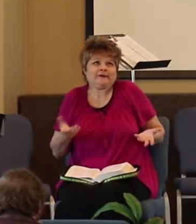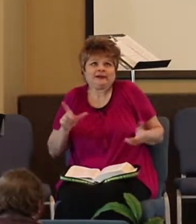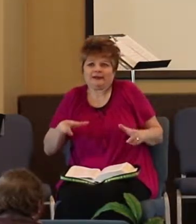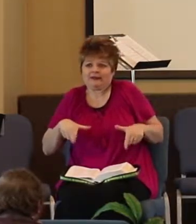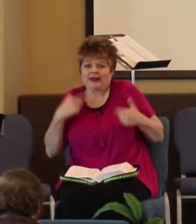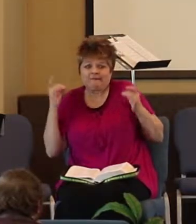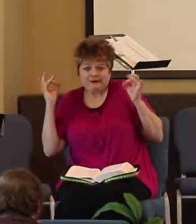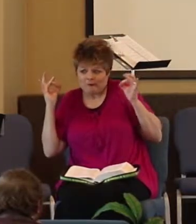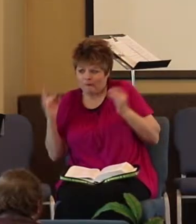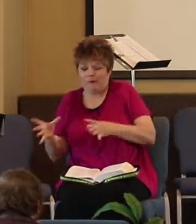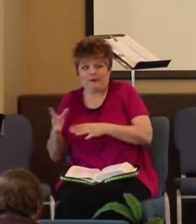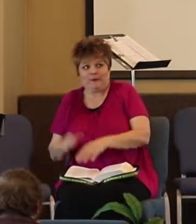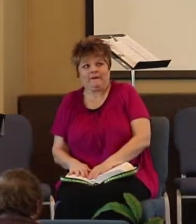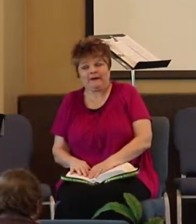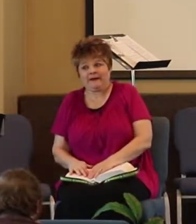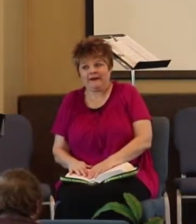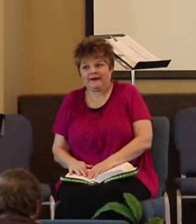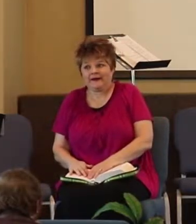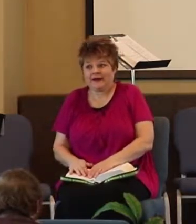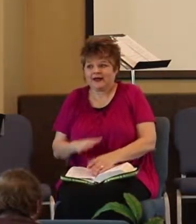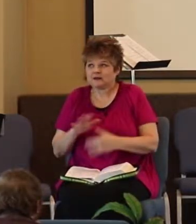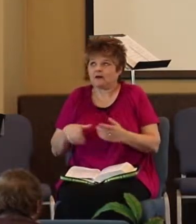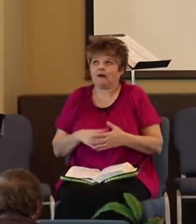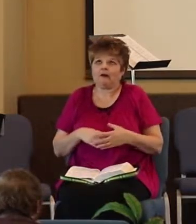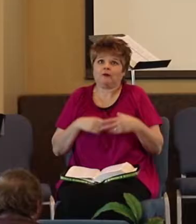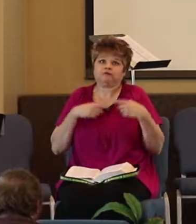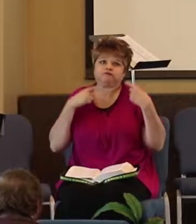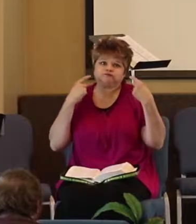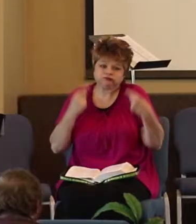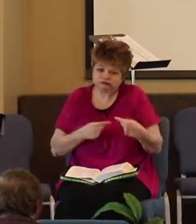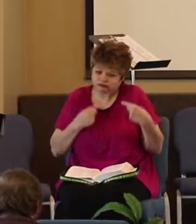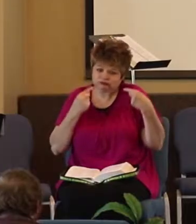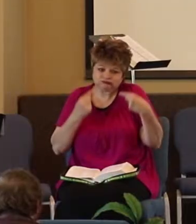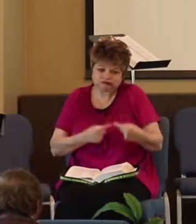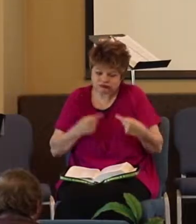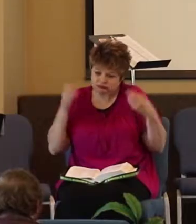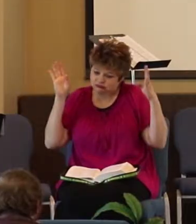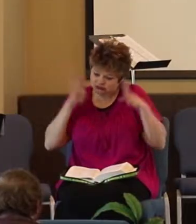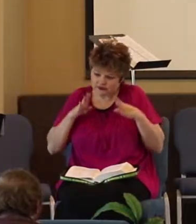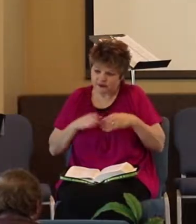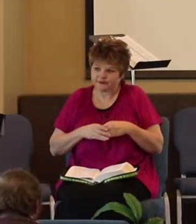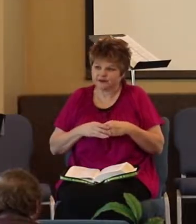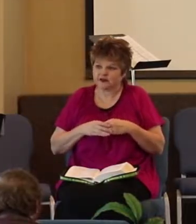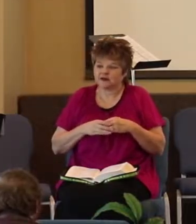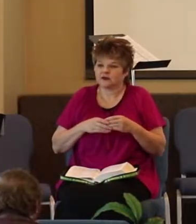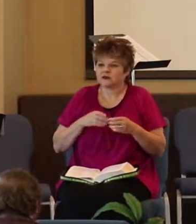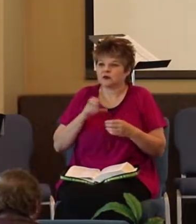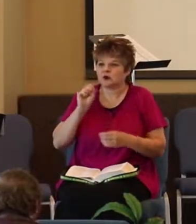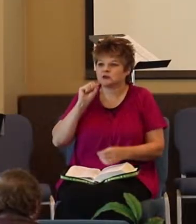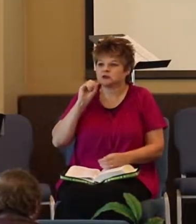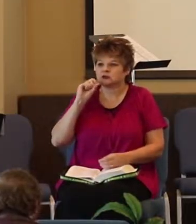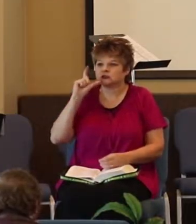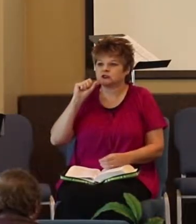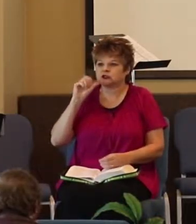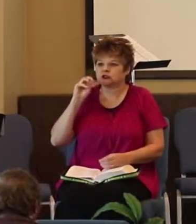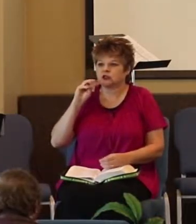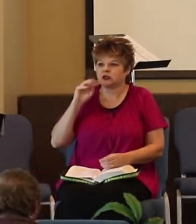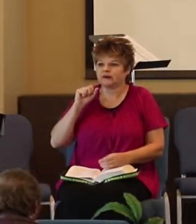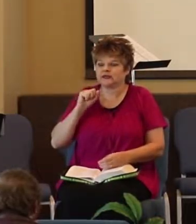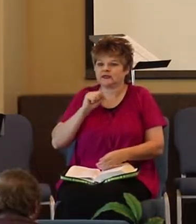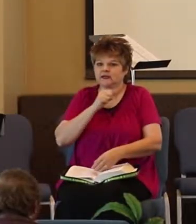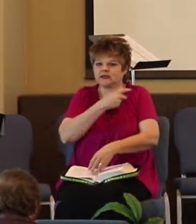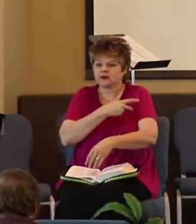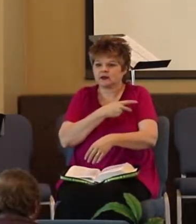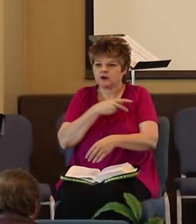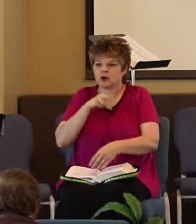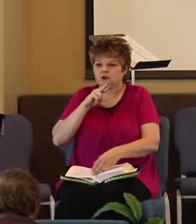stinks. It's all toil. It's all trouble. Solomon has an answer for that. In Proverbs chapter